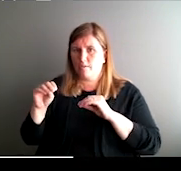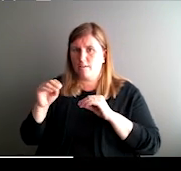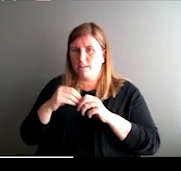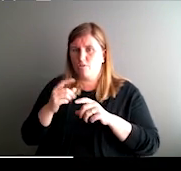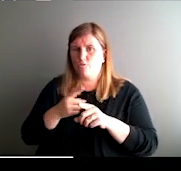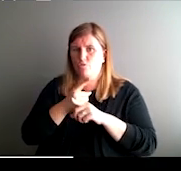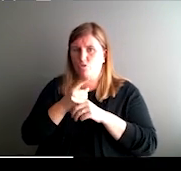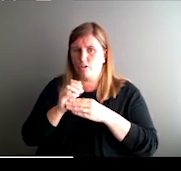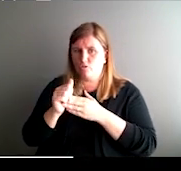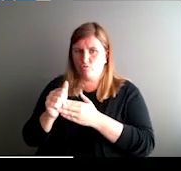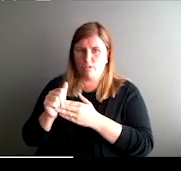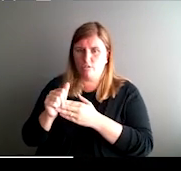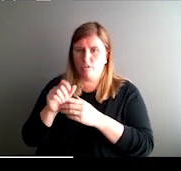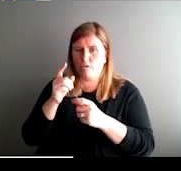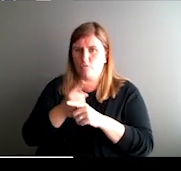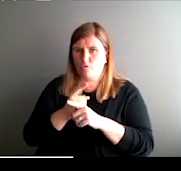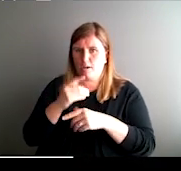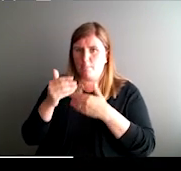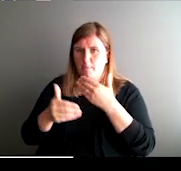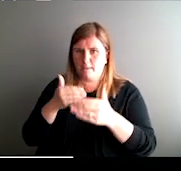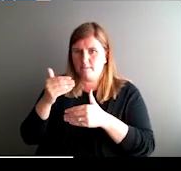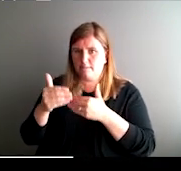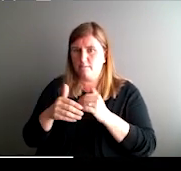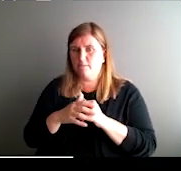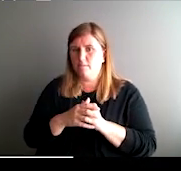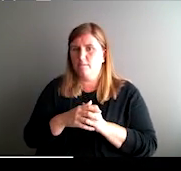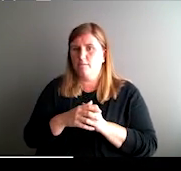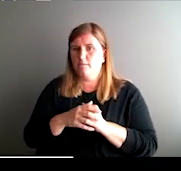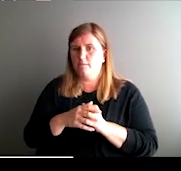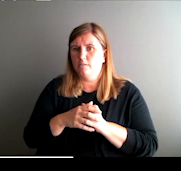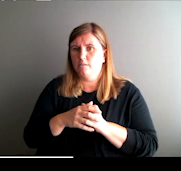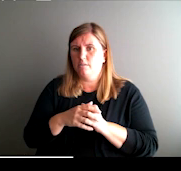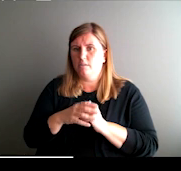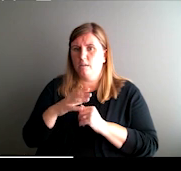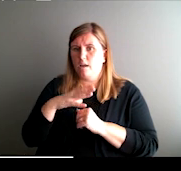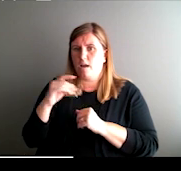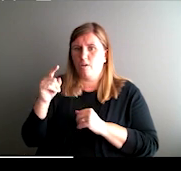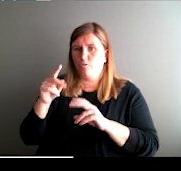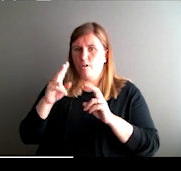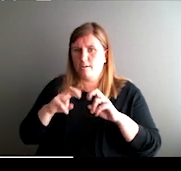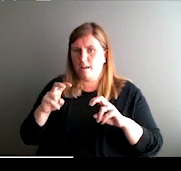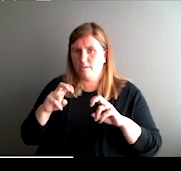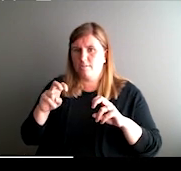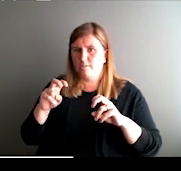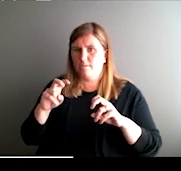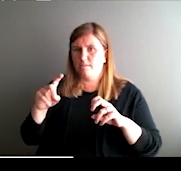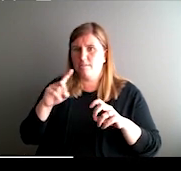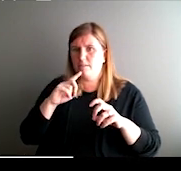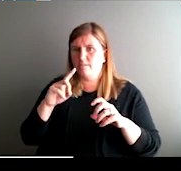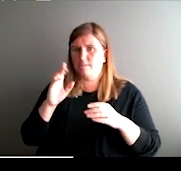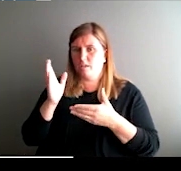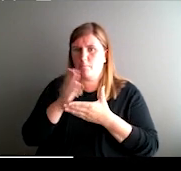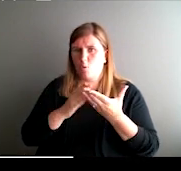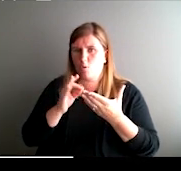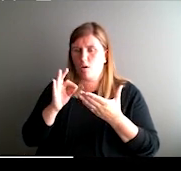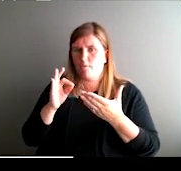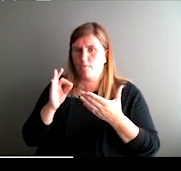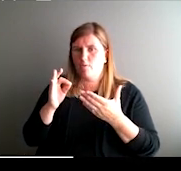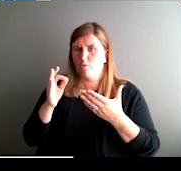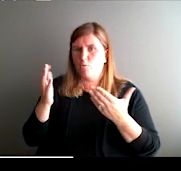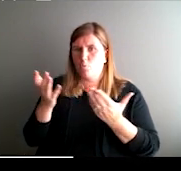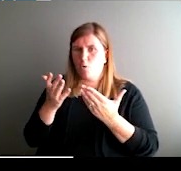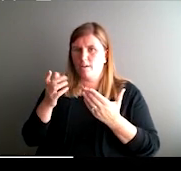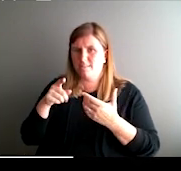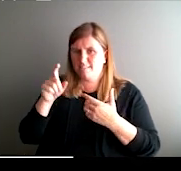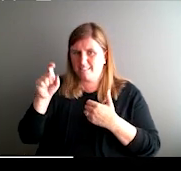the right direction at the right pace. And your analysis is sort of a component of, well, what